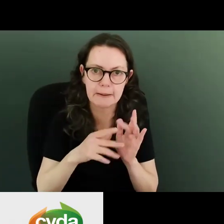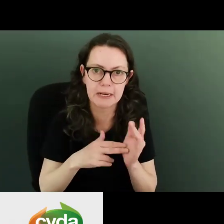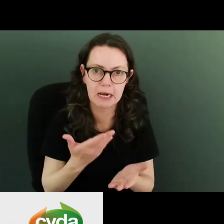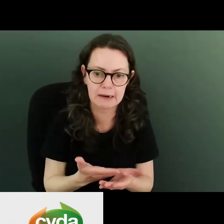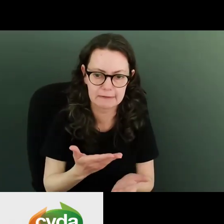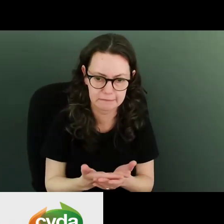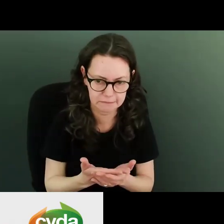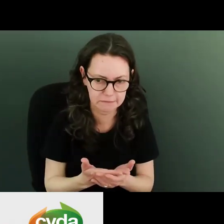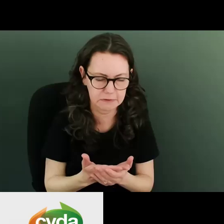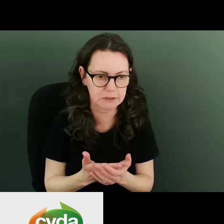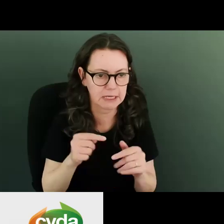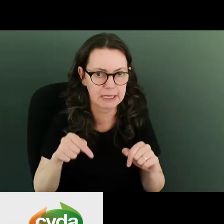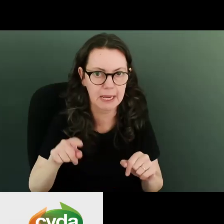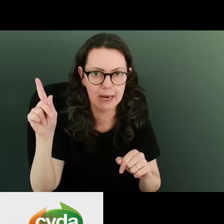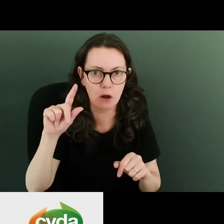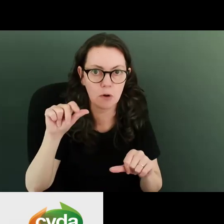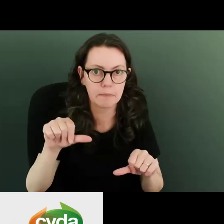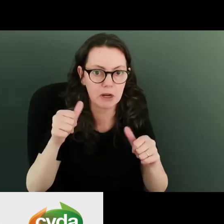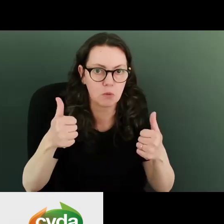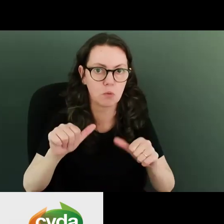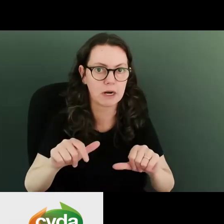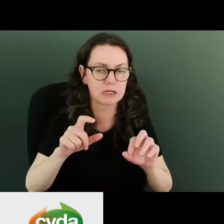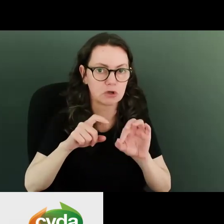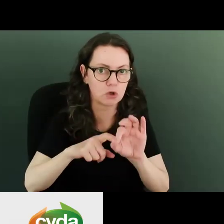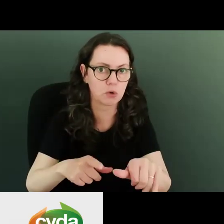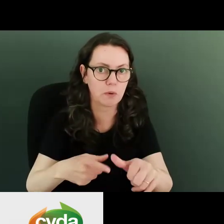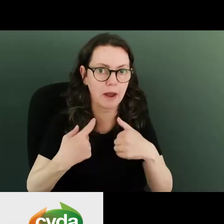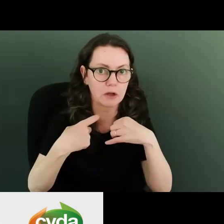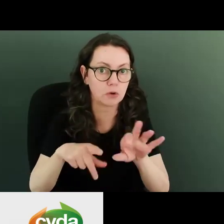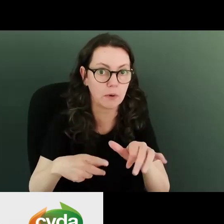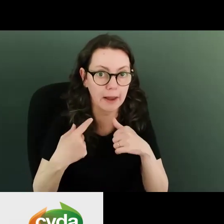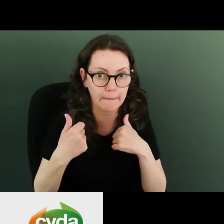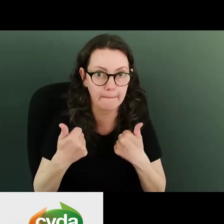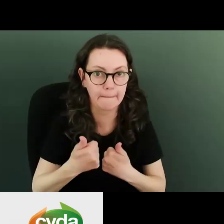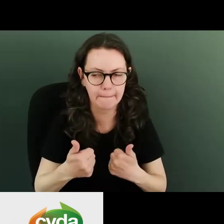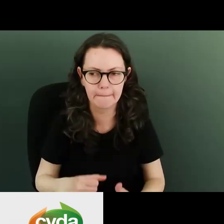go in the webinar, so we are going to move into our Q&A panel now.